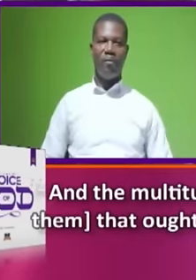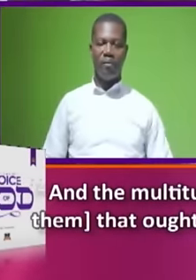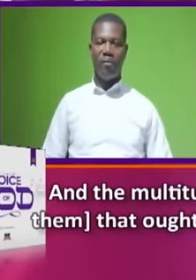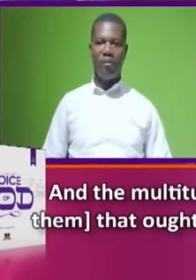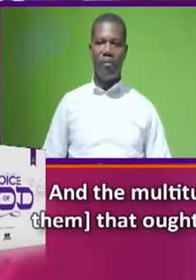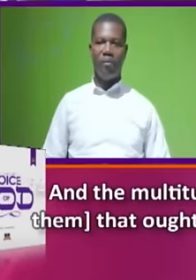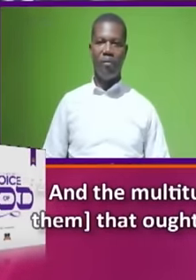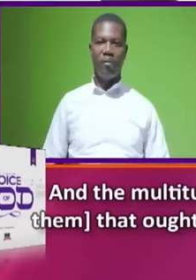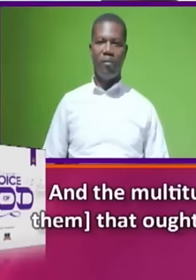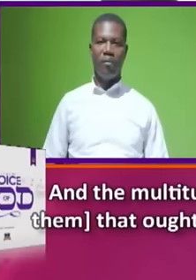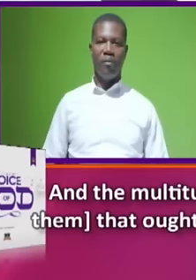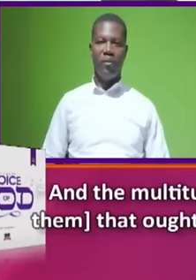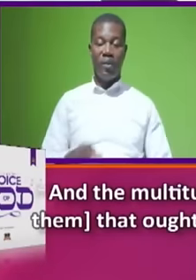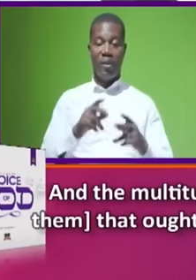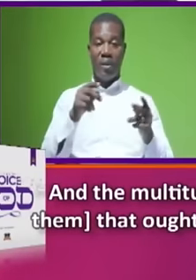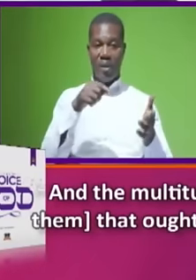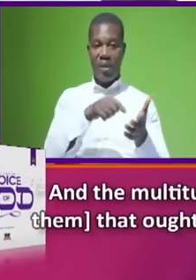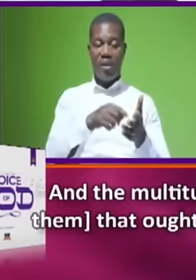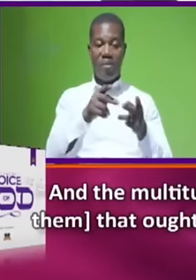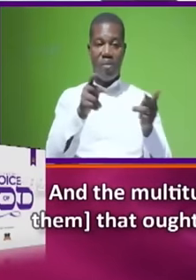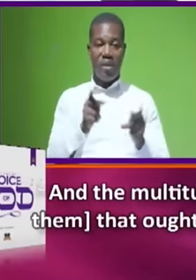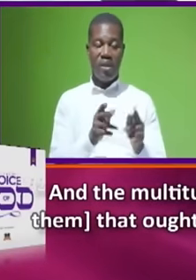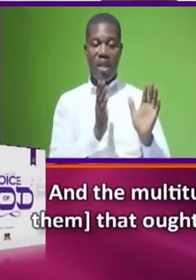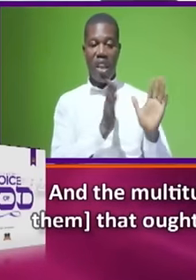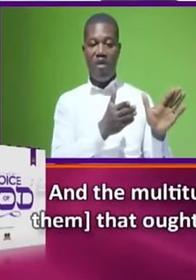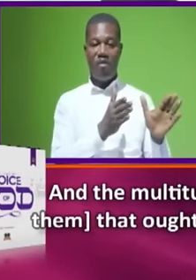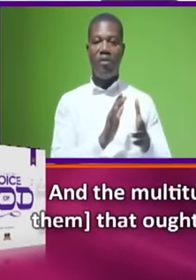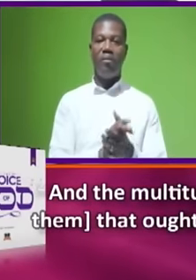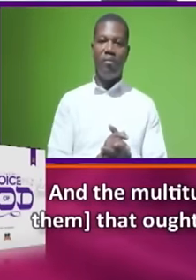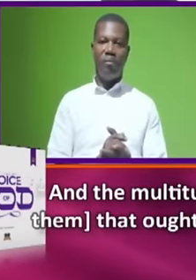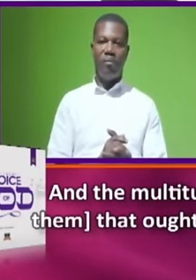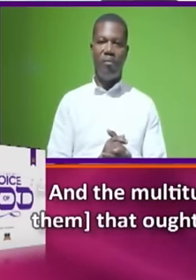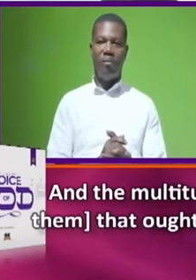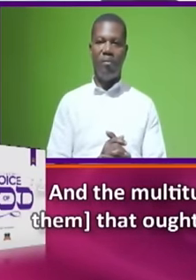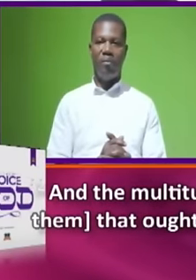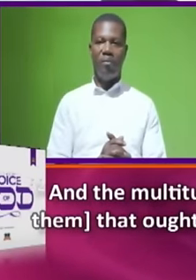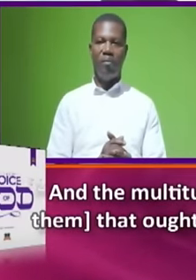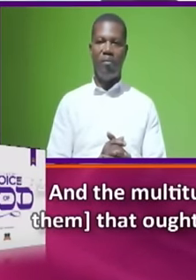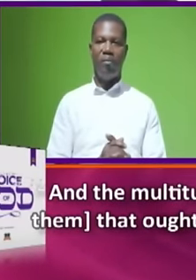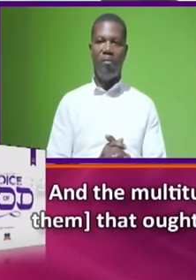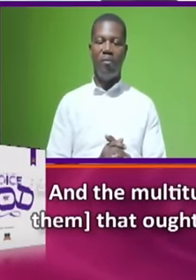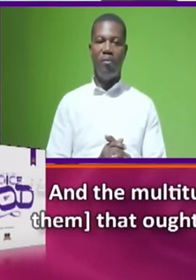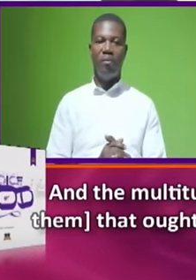e ha na aka. This is what is left.